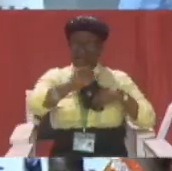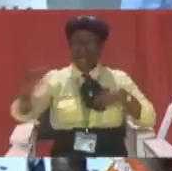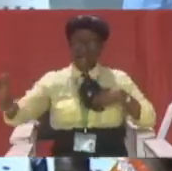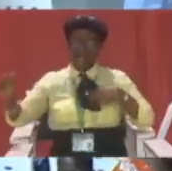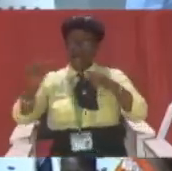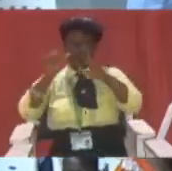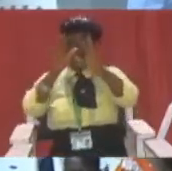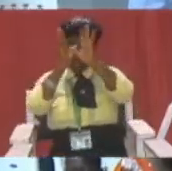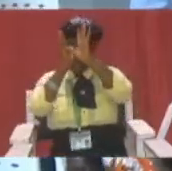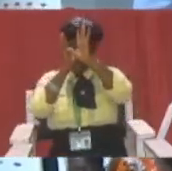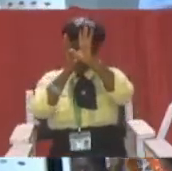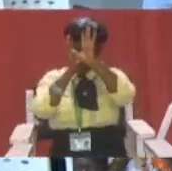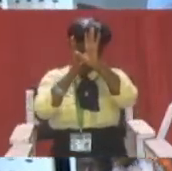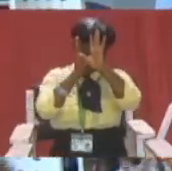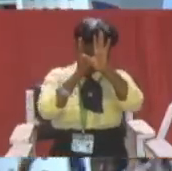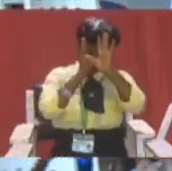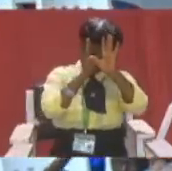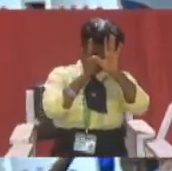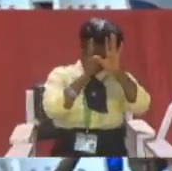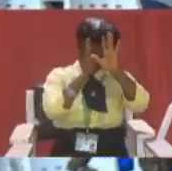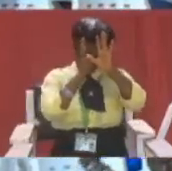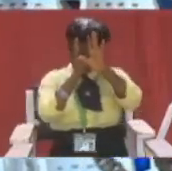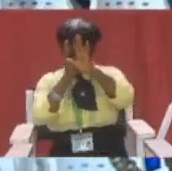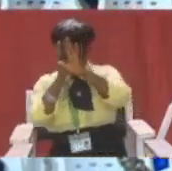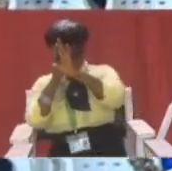have a Father.